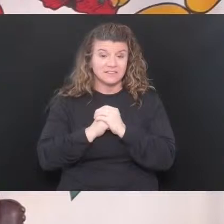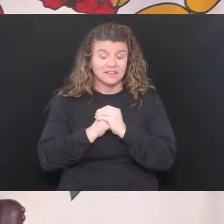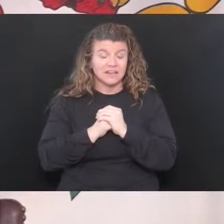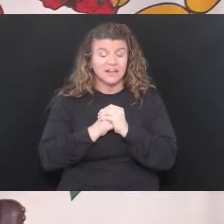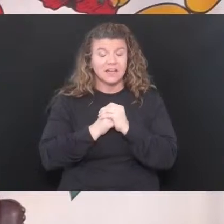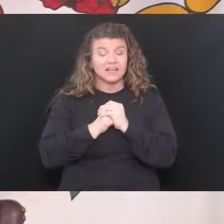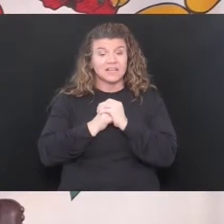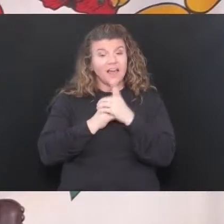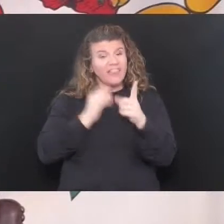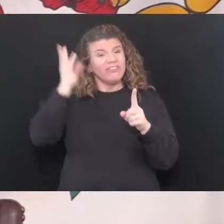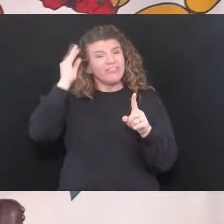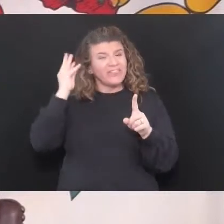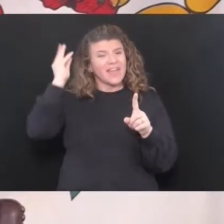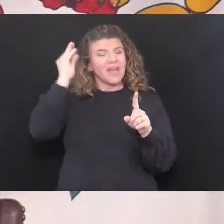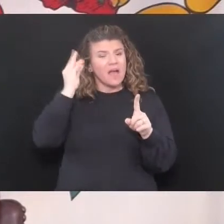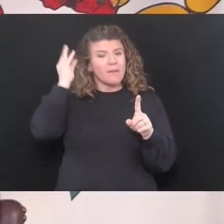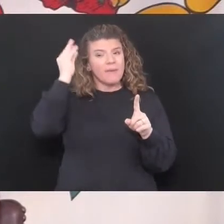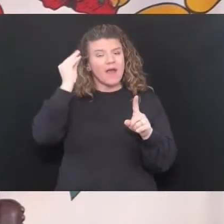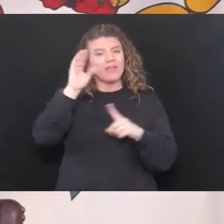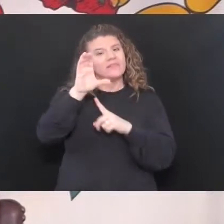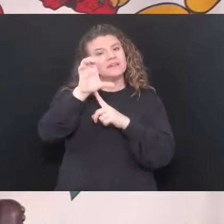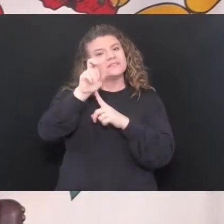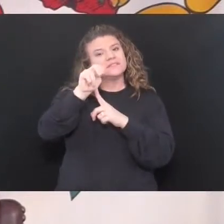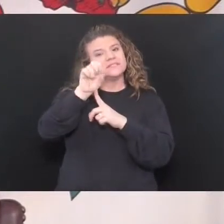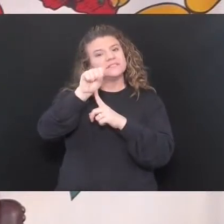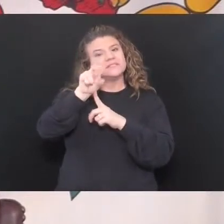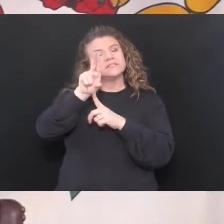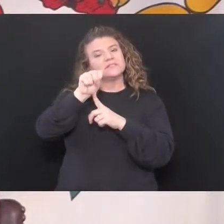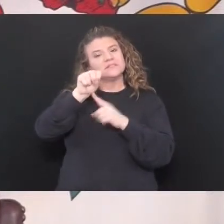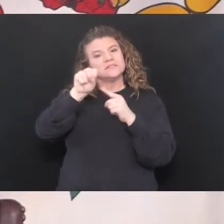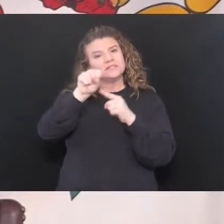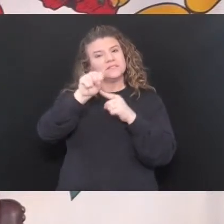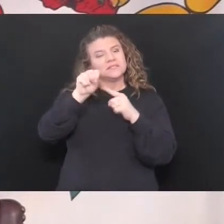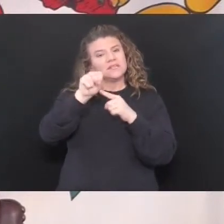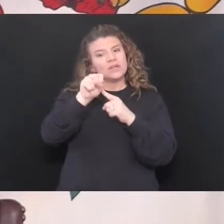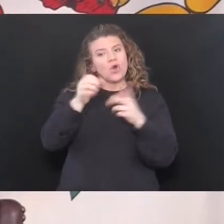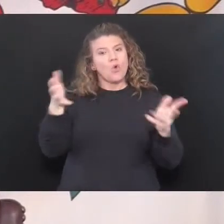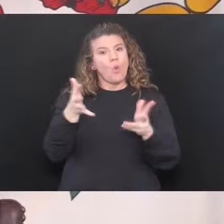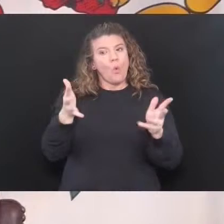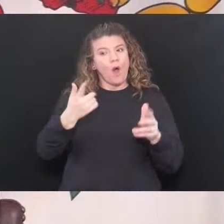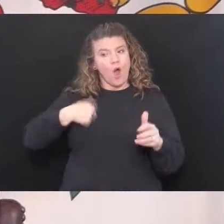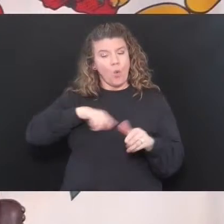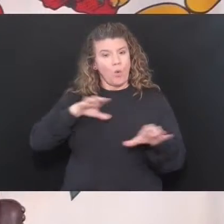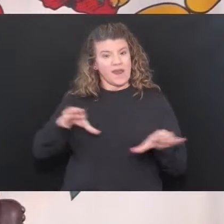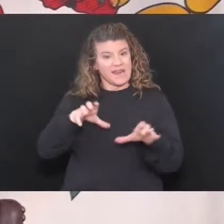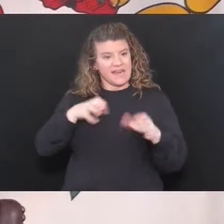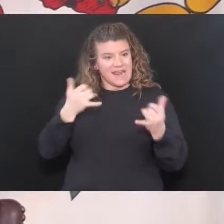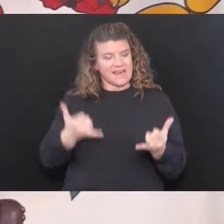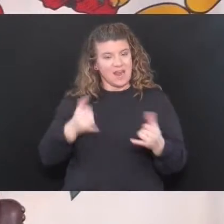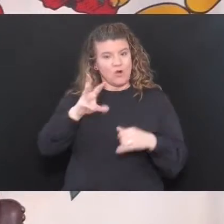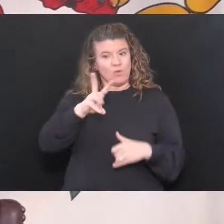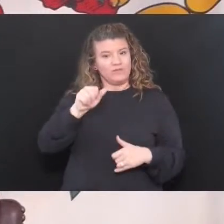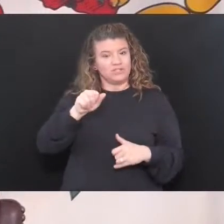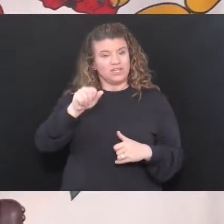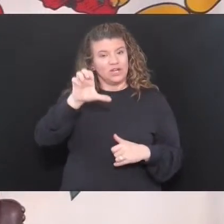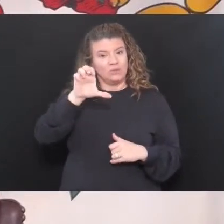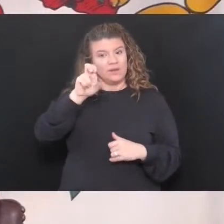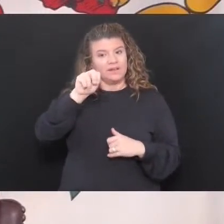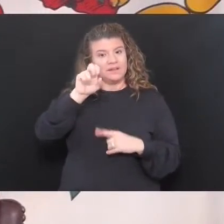Think about the census. Think about what we did in West Virginia with the